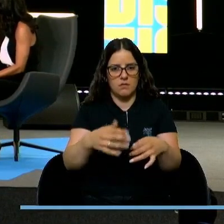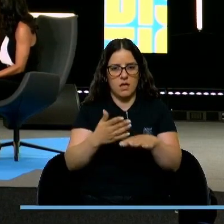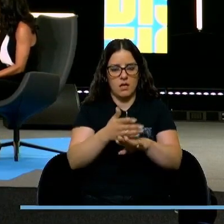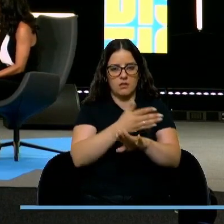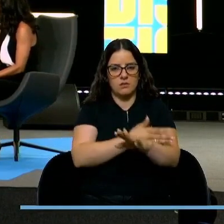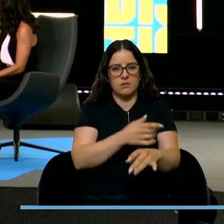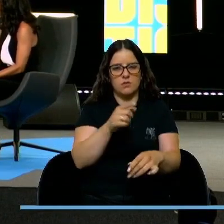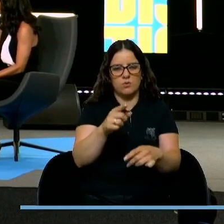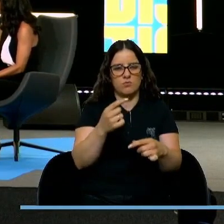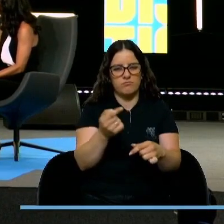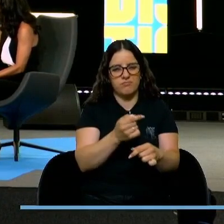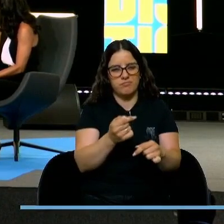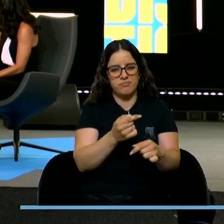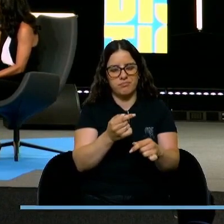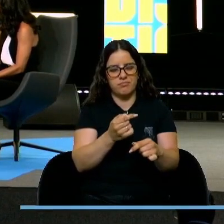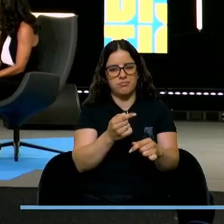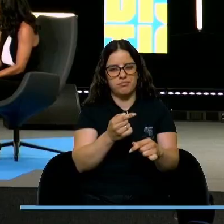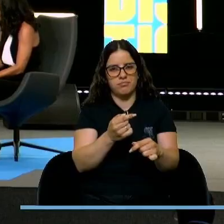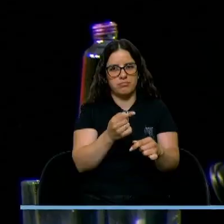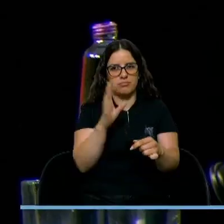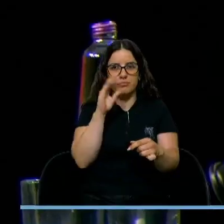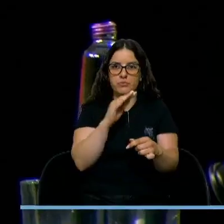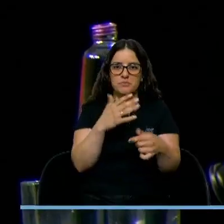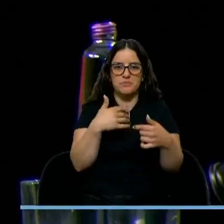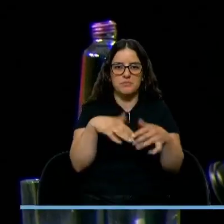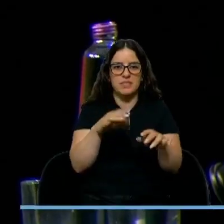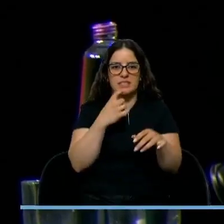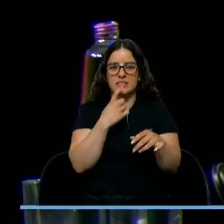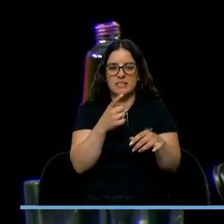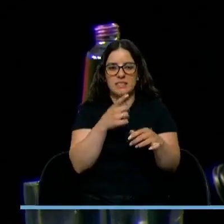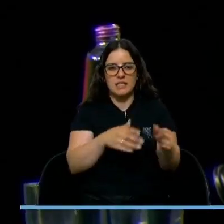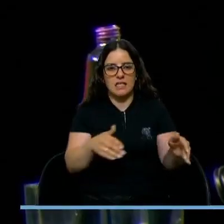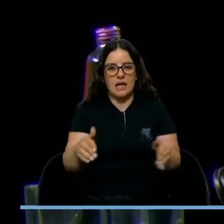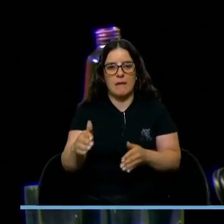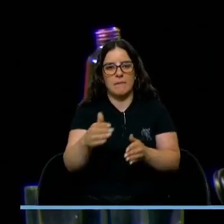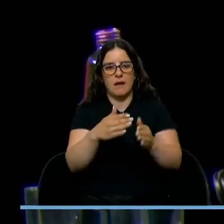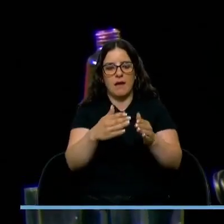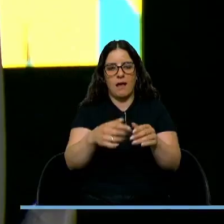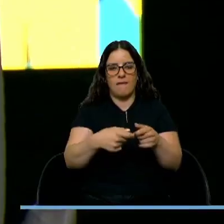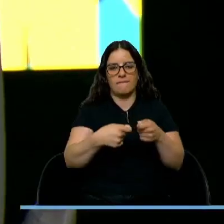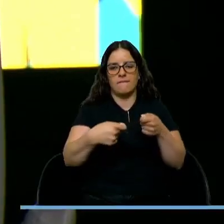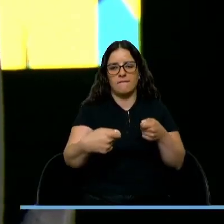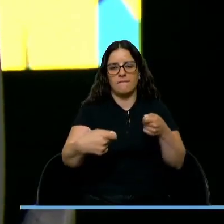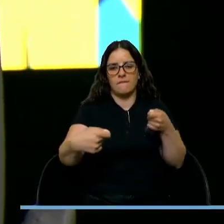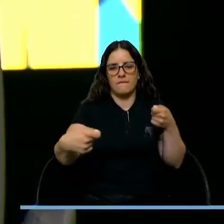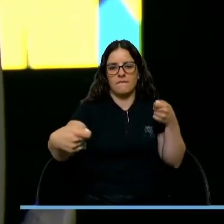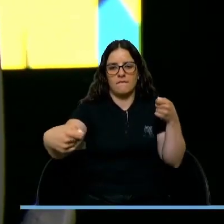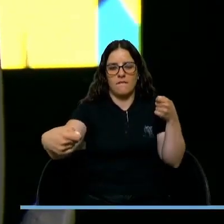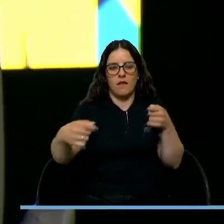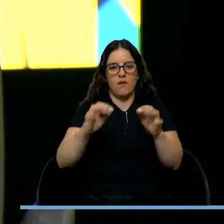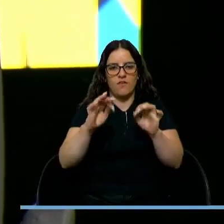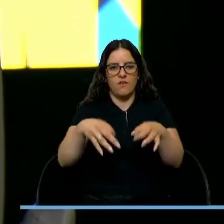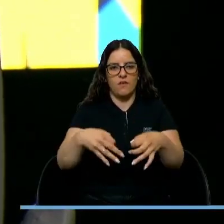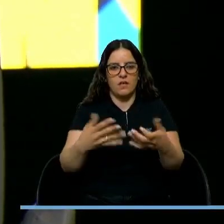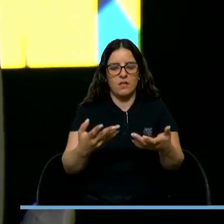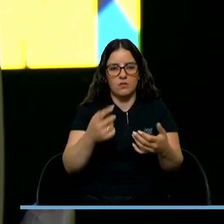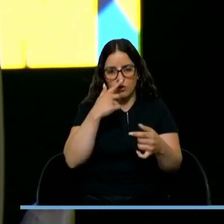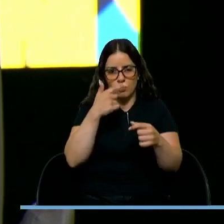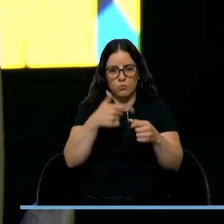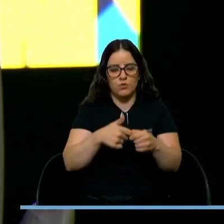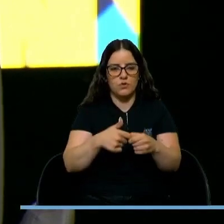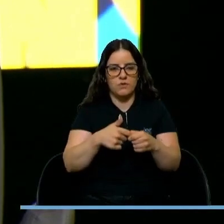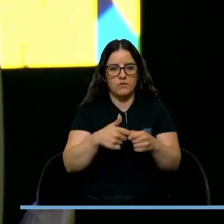of combustion engine cars. I believe you sounded pessimistic. The end